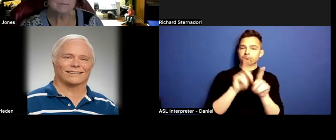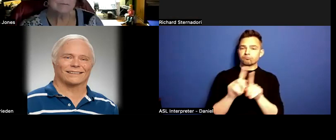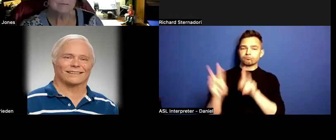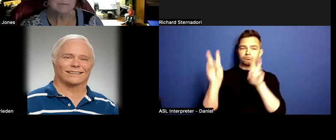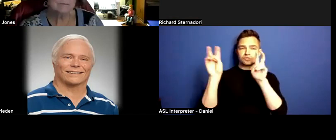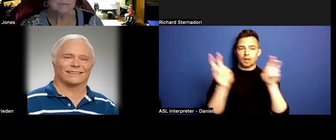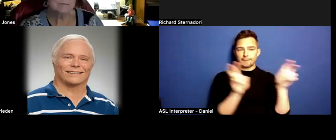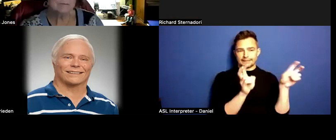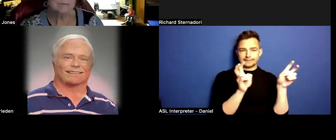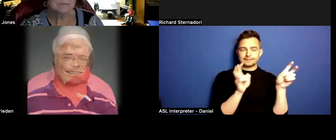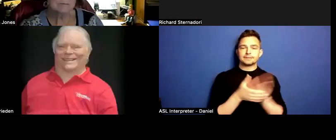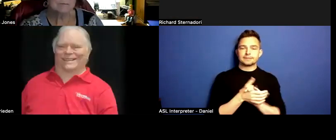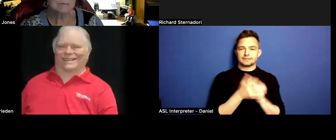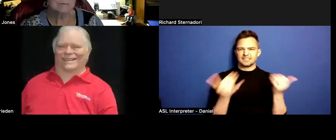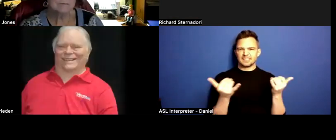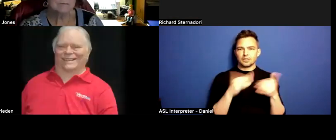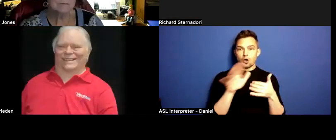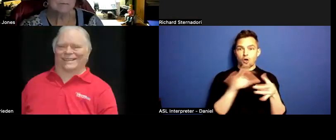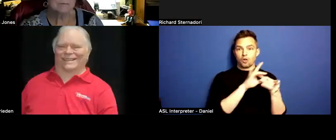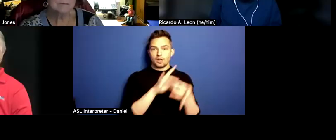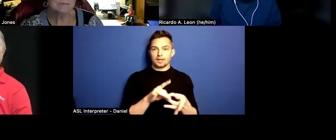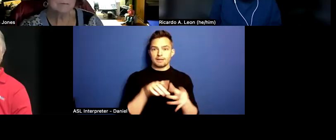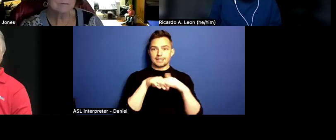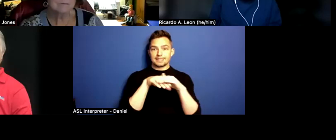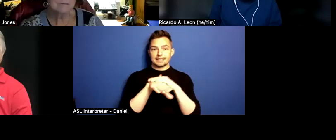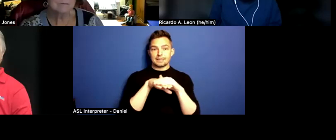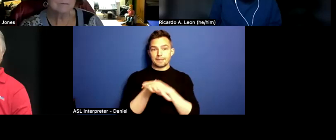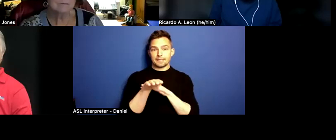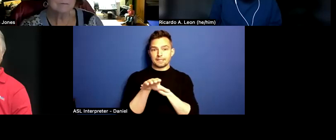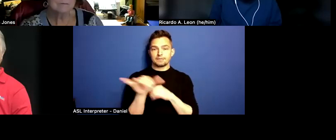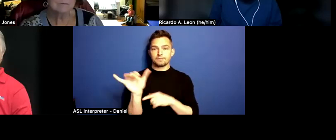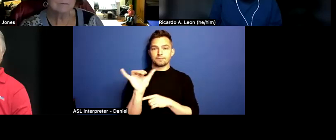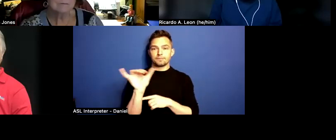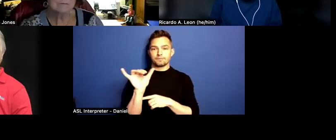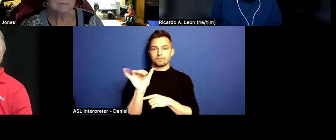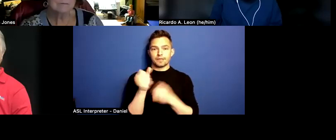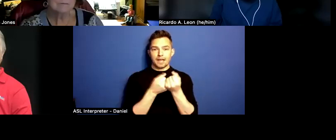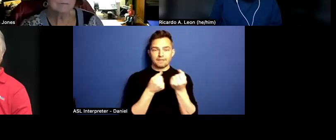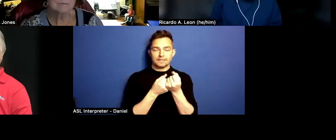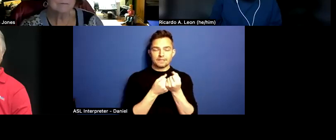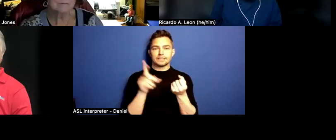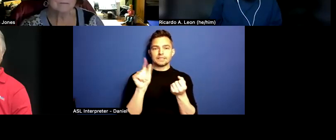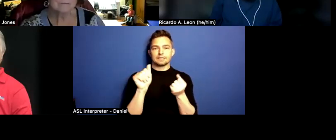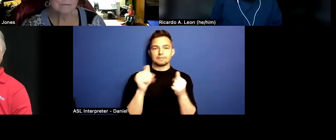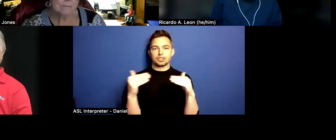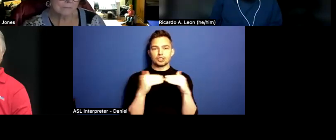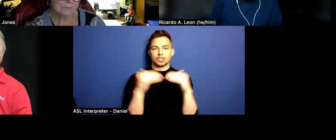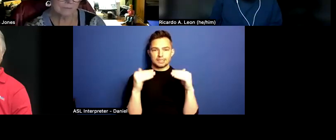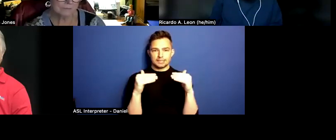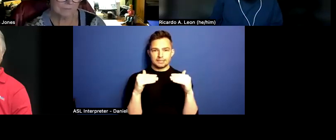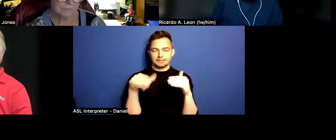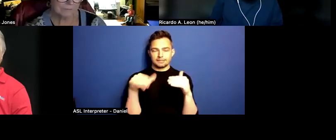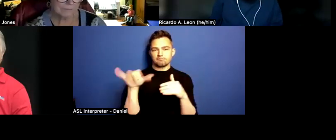topics today, all related to accessibility and advocacy and disability justice,